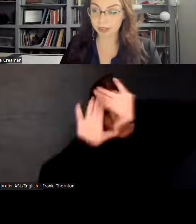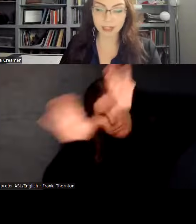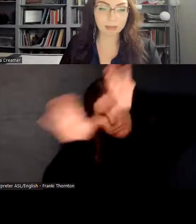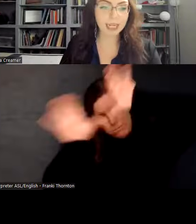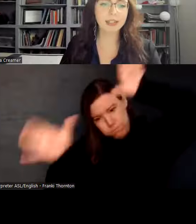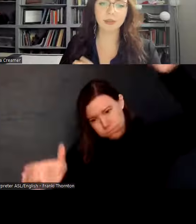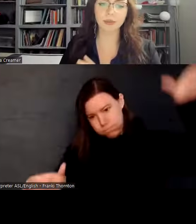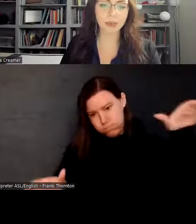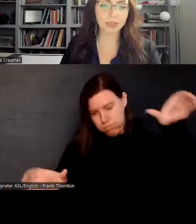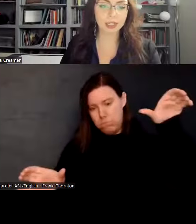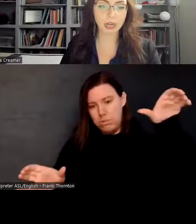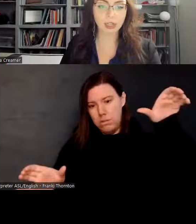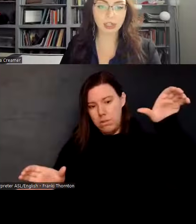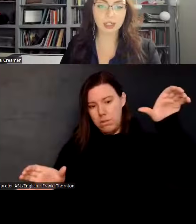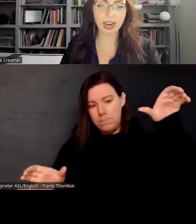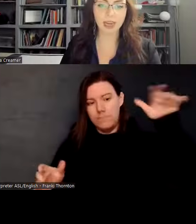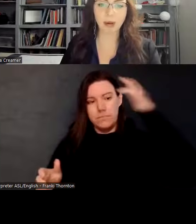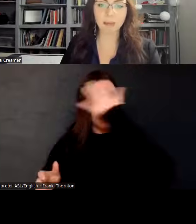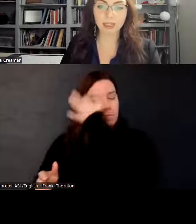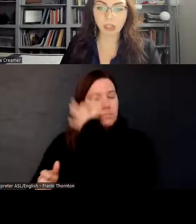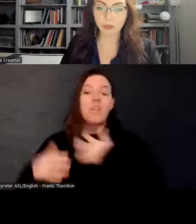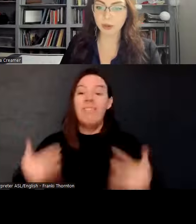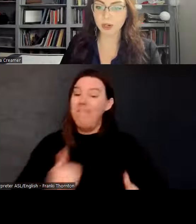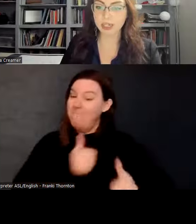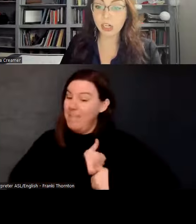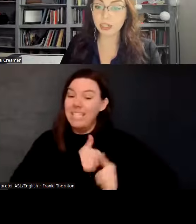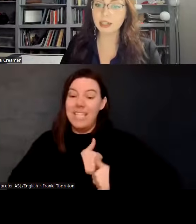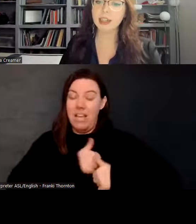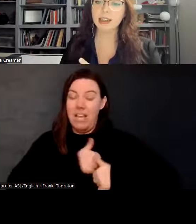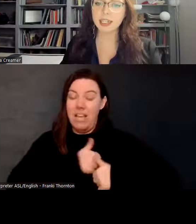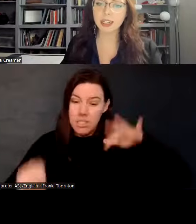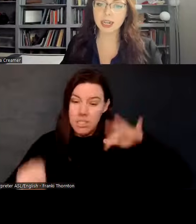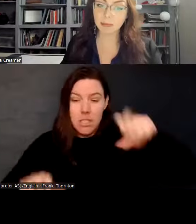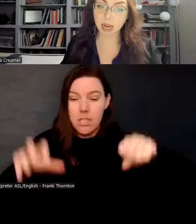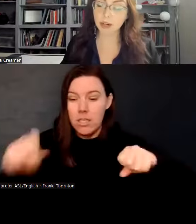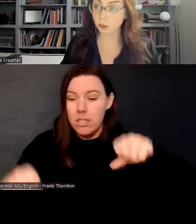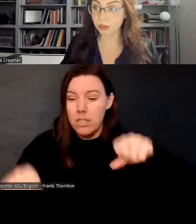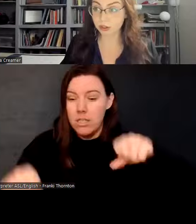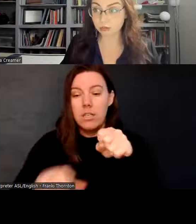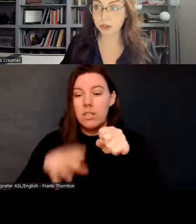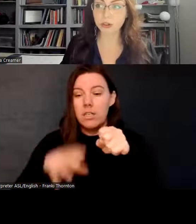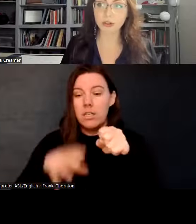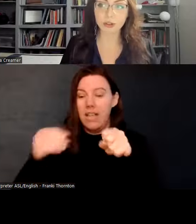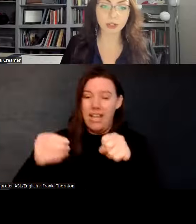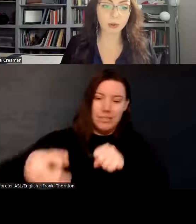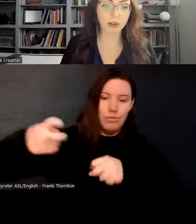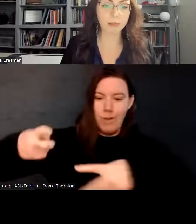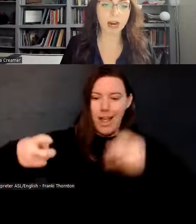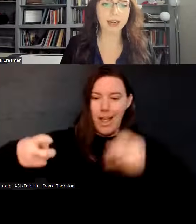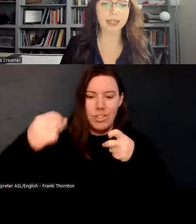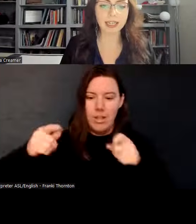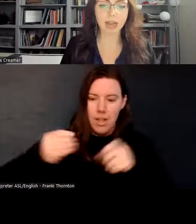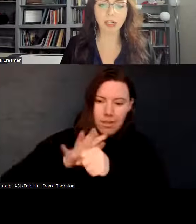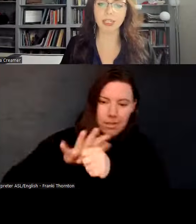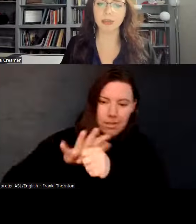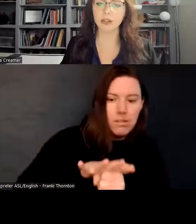brutal military might, resource extraction, and population reorganization, the Assyrian Empire, the world's first territorial